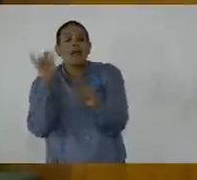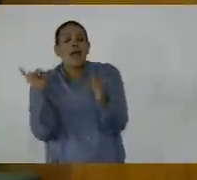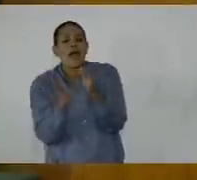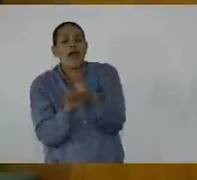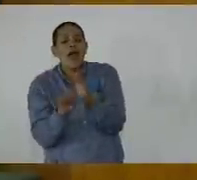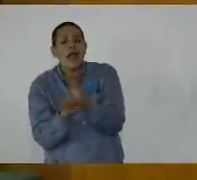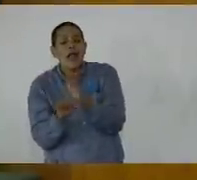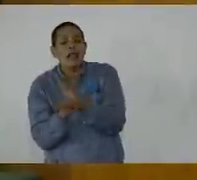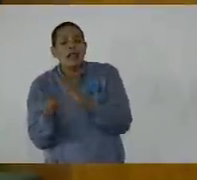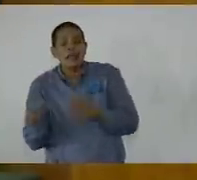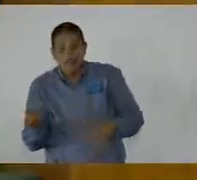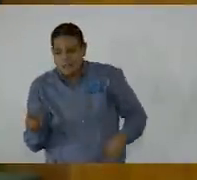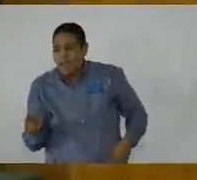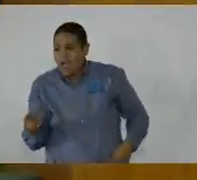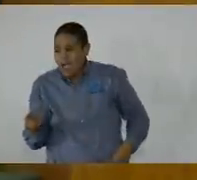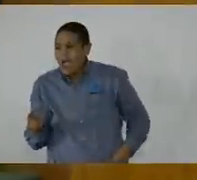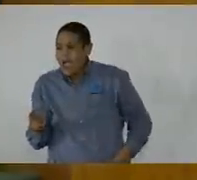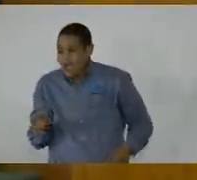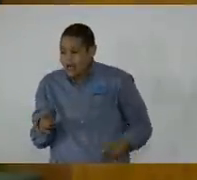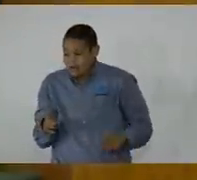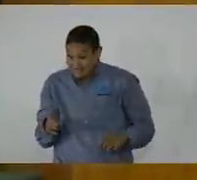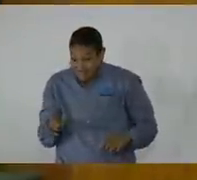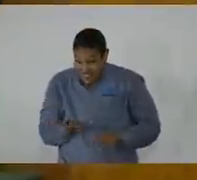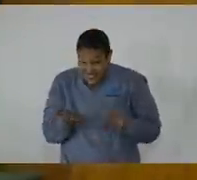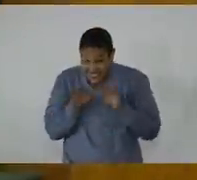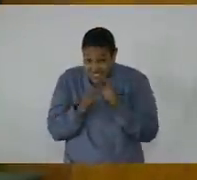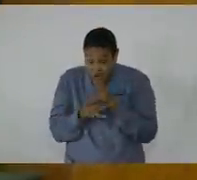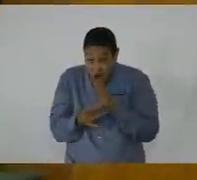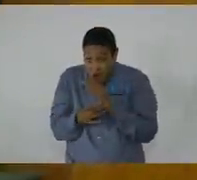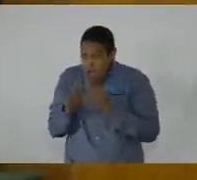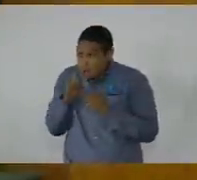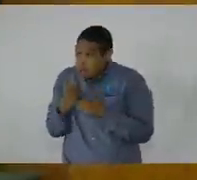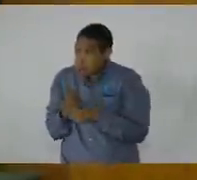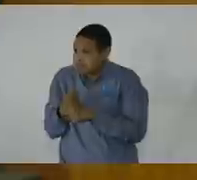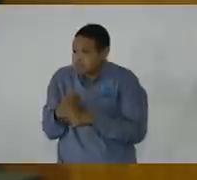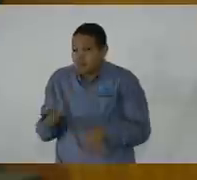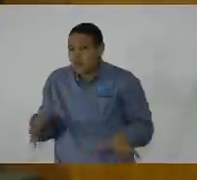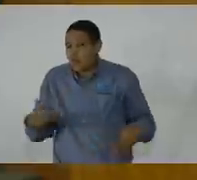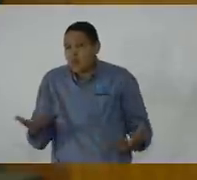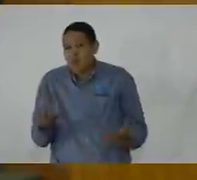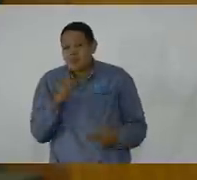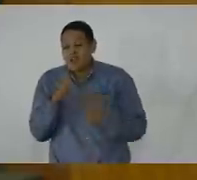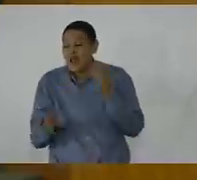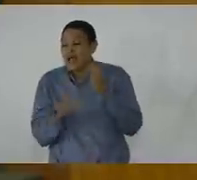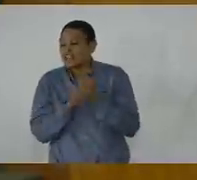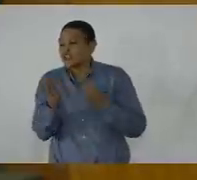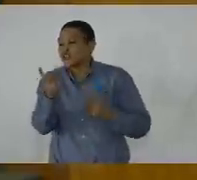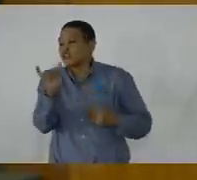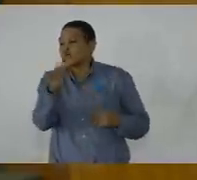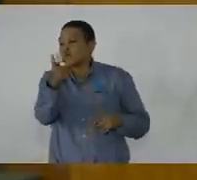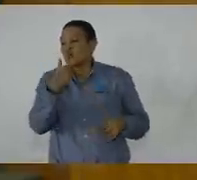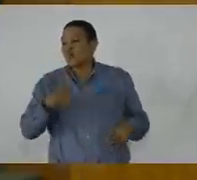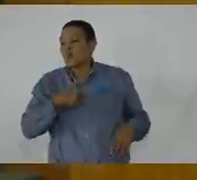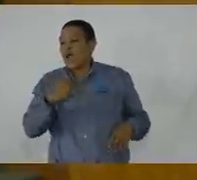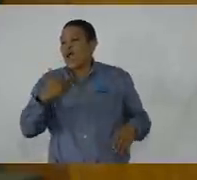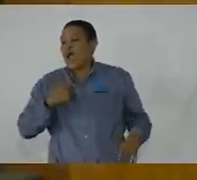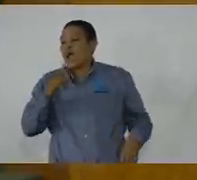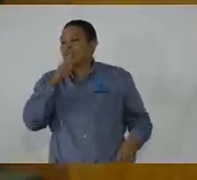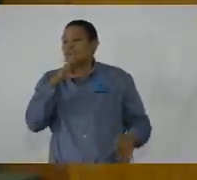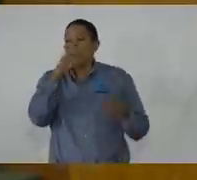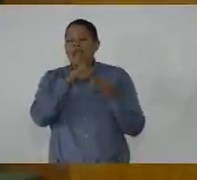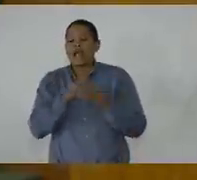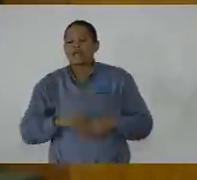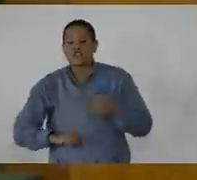identify the essential oils that will be produced. Additionally, Madam Speaker, we have engaged the